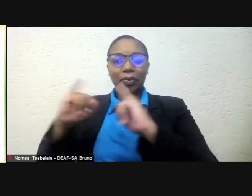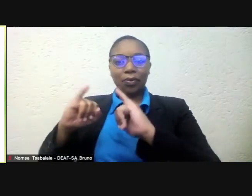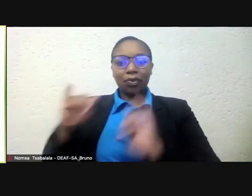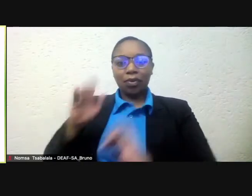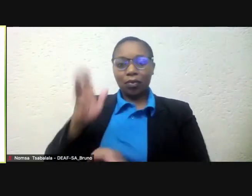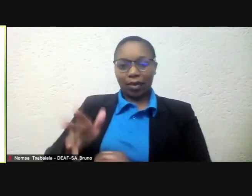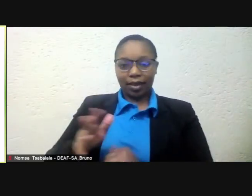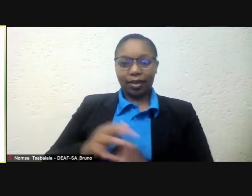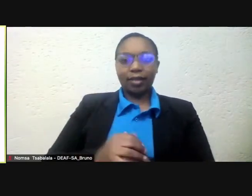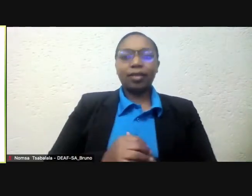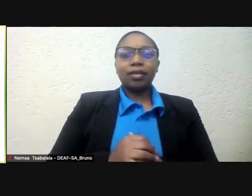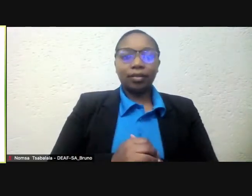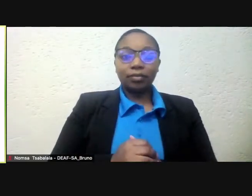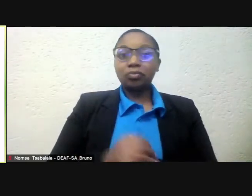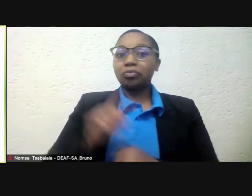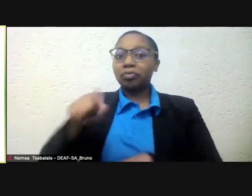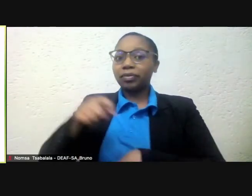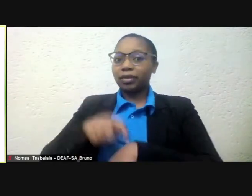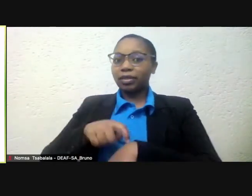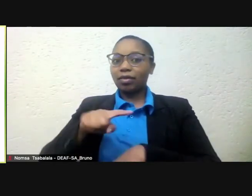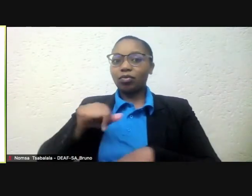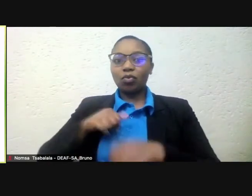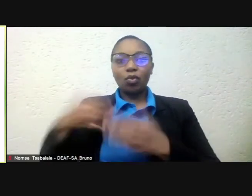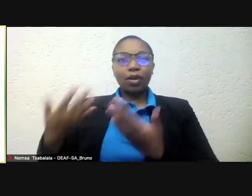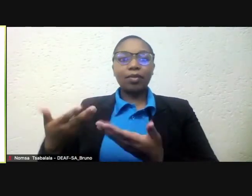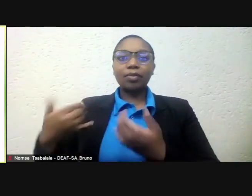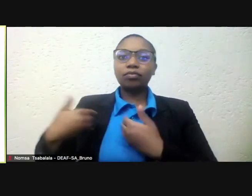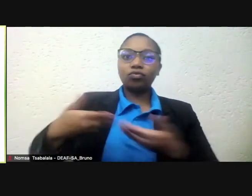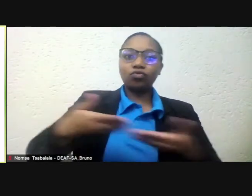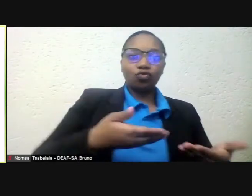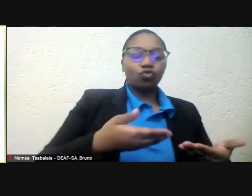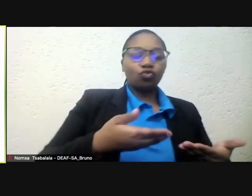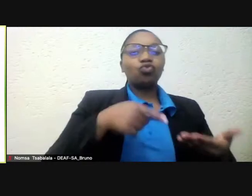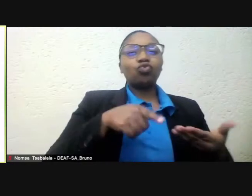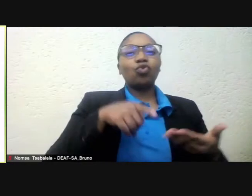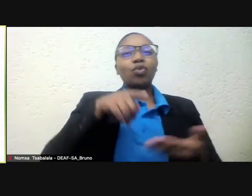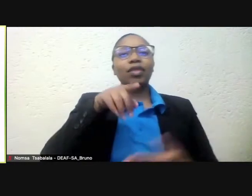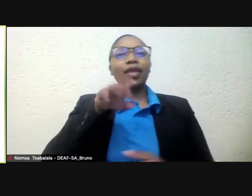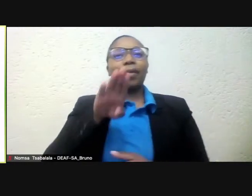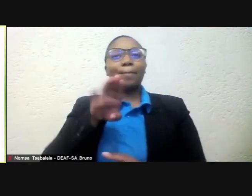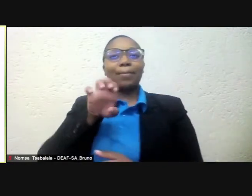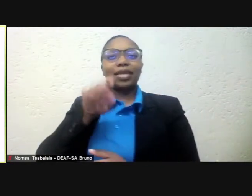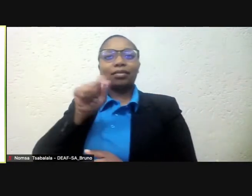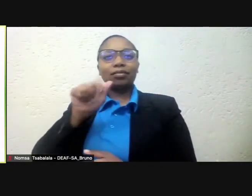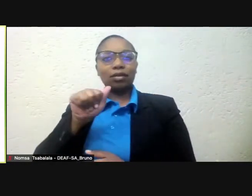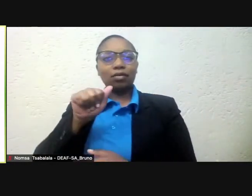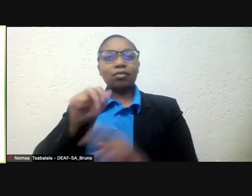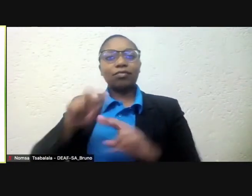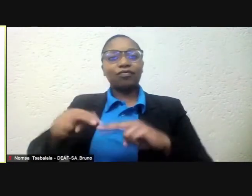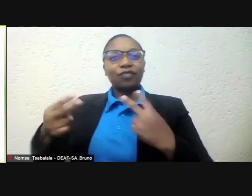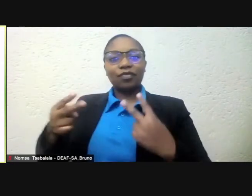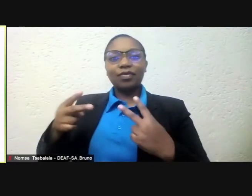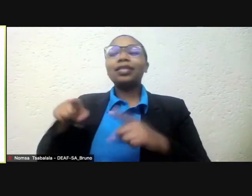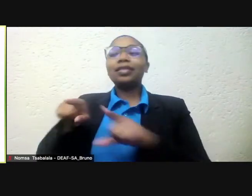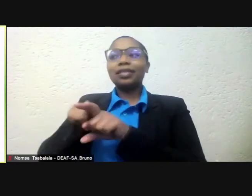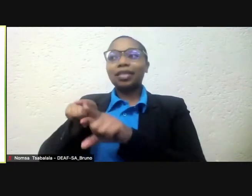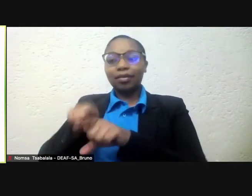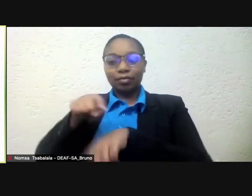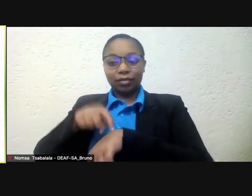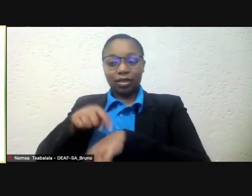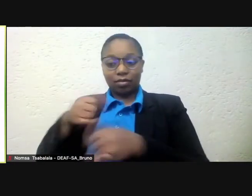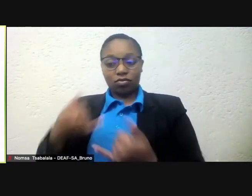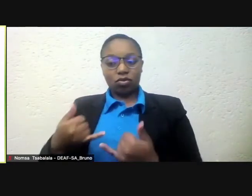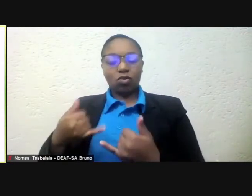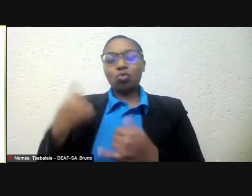At the time, we were being introduced to the Beta variant, which hit us around this time last year. They warned us that